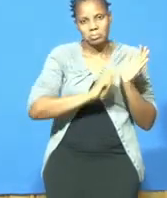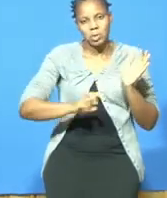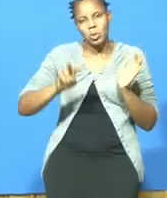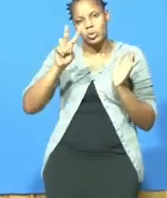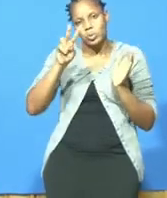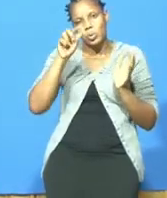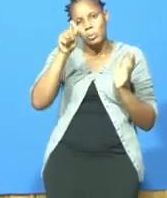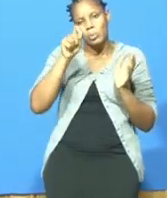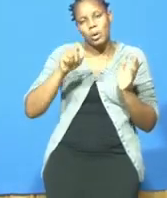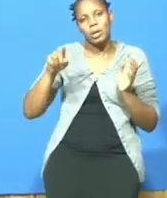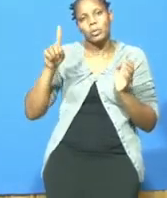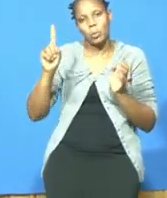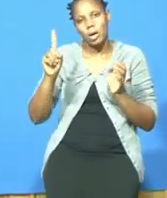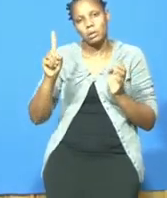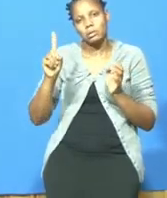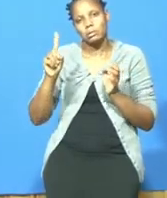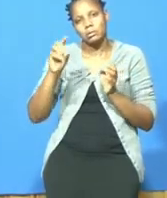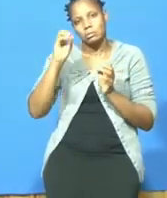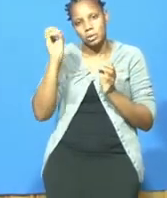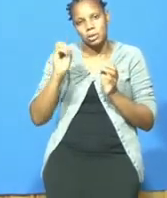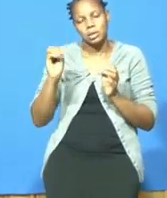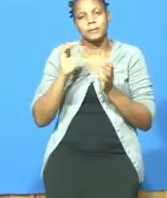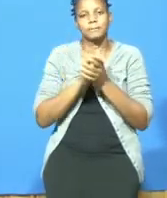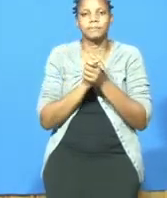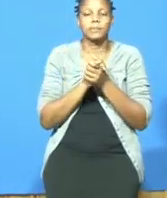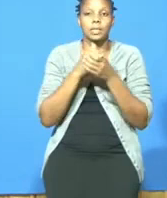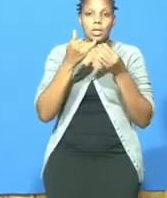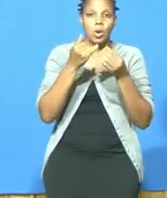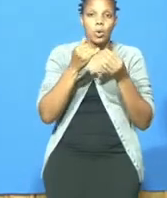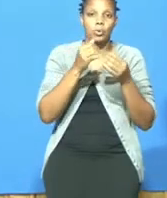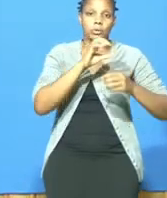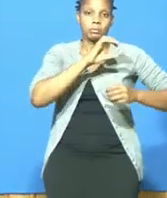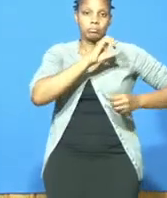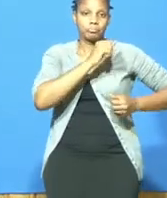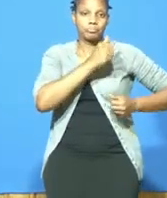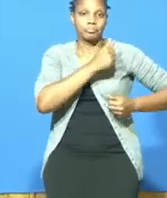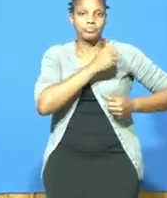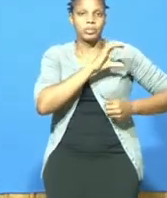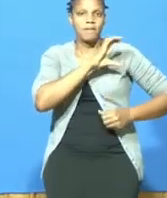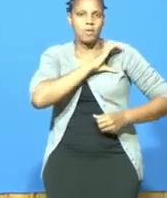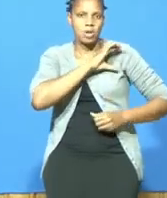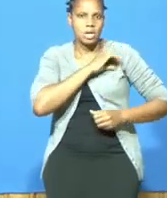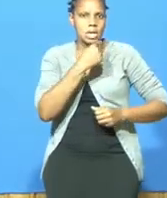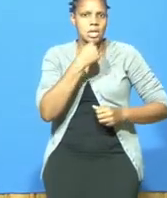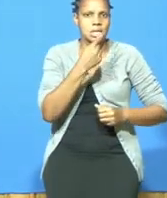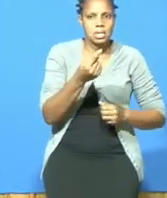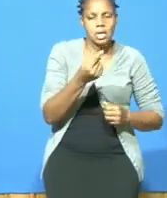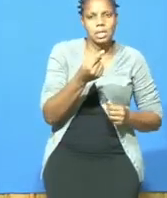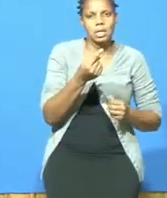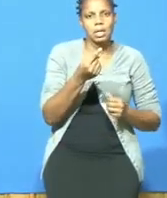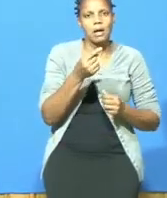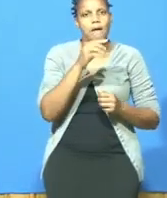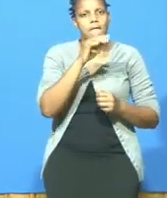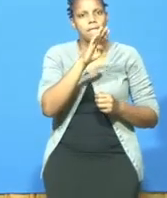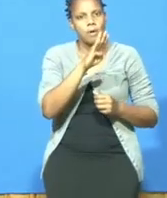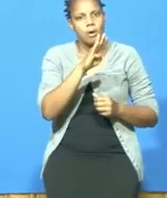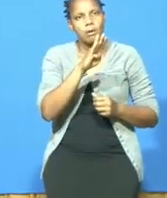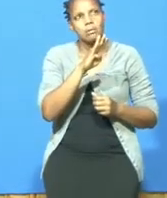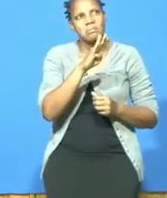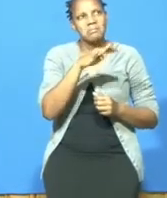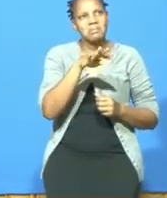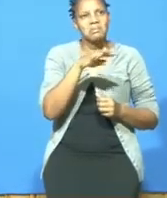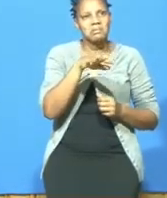Force reflecting between 47 and 56 deaths per year due to